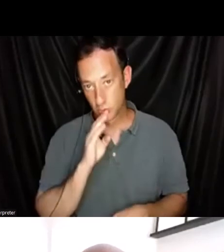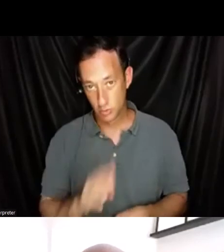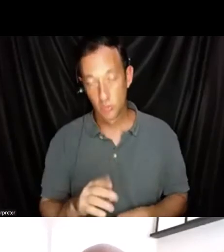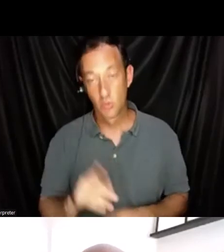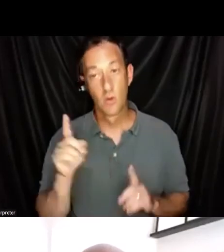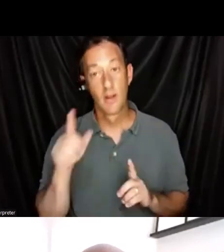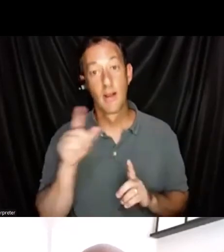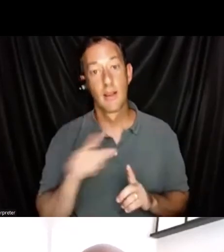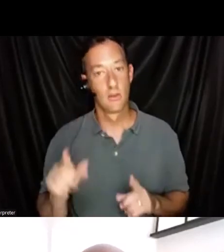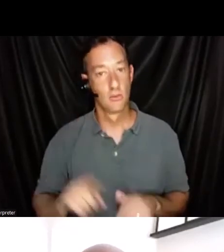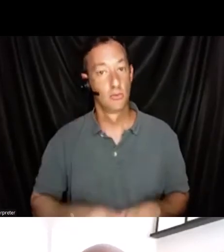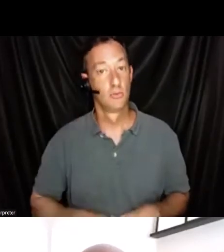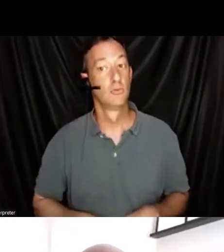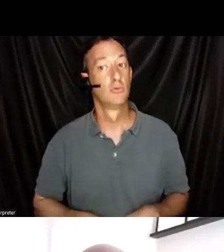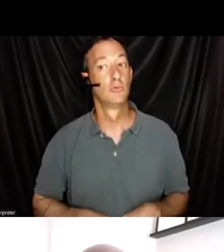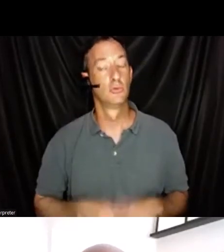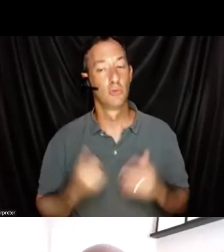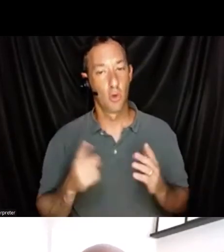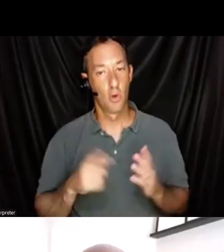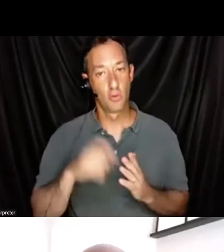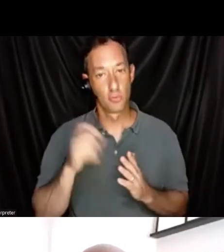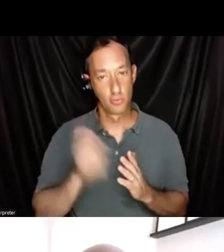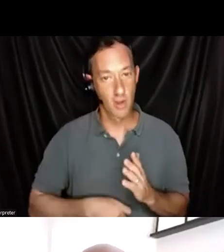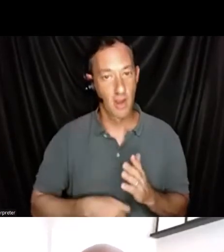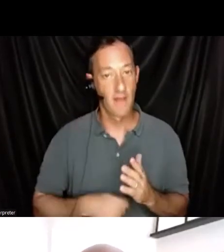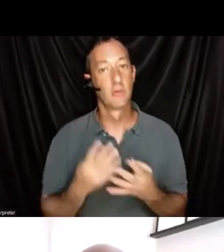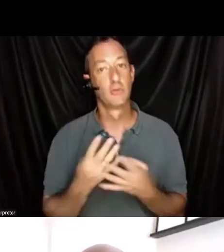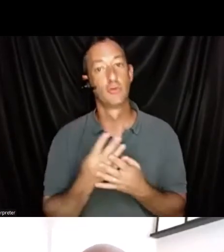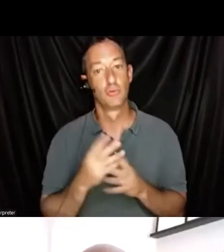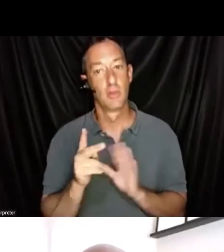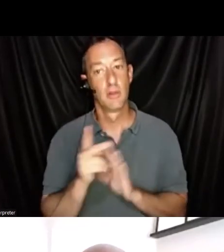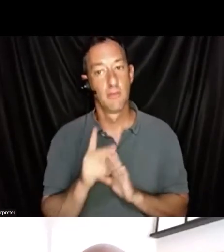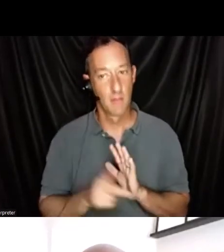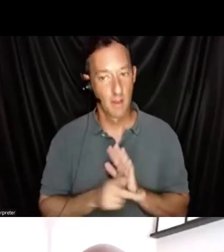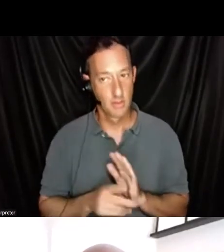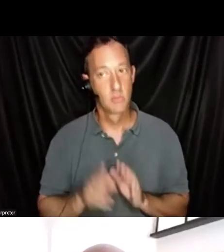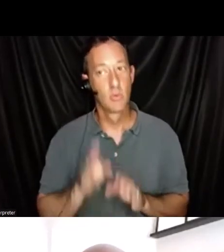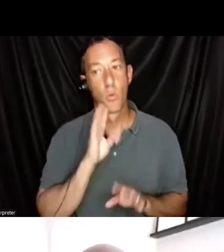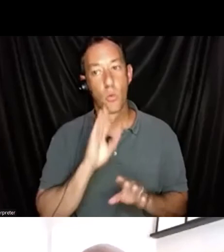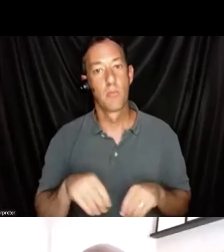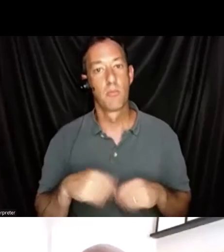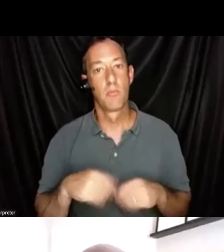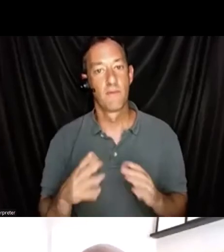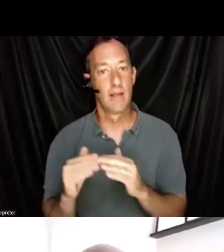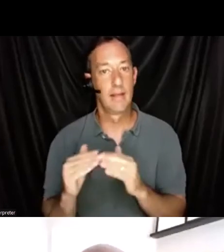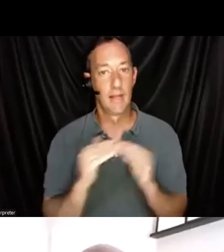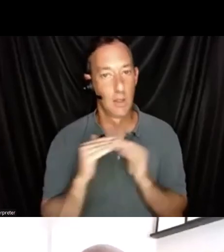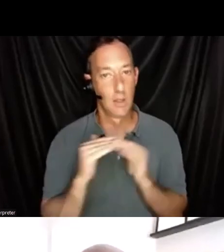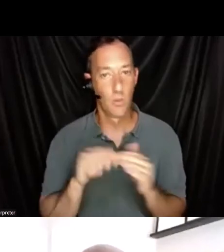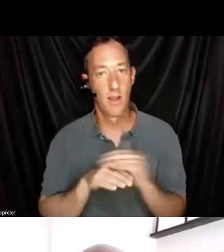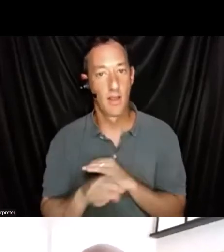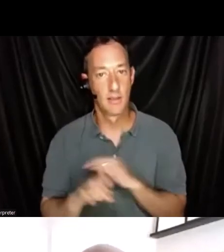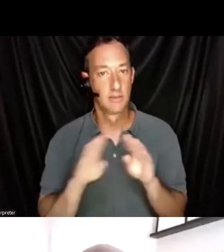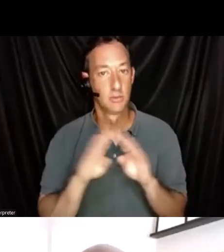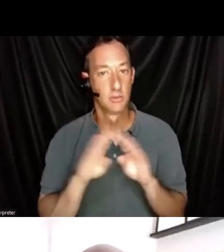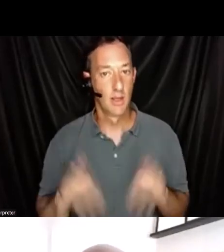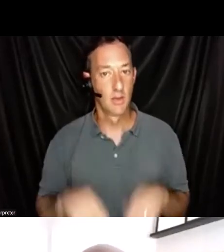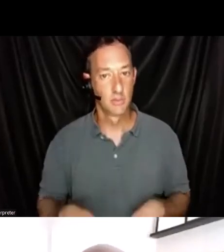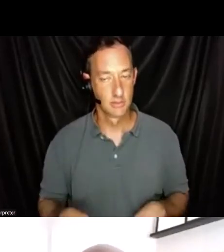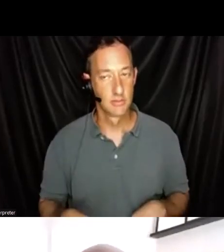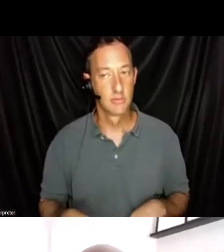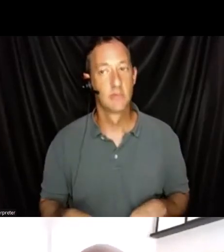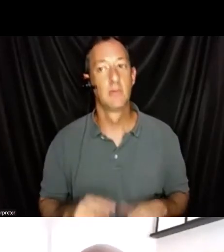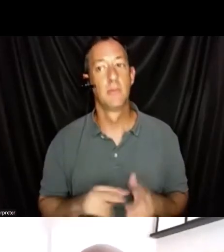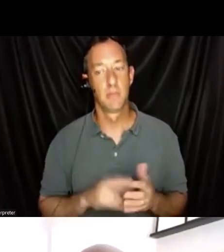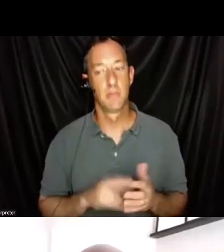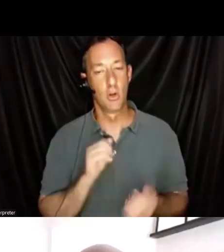landlords start from a place of crafting screening policies that are going to provide equal access to housing opportunity, right? So approaching